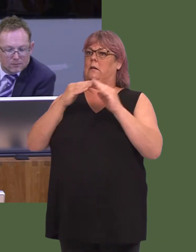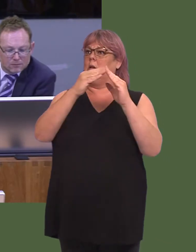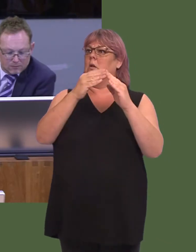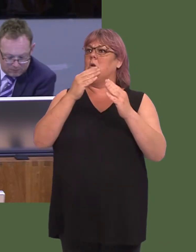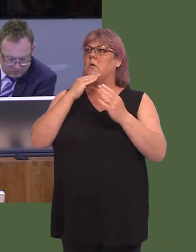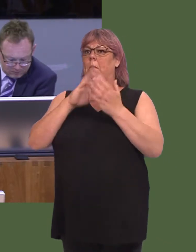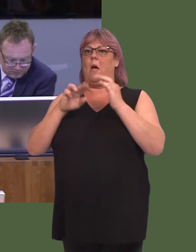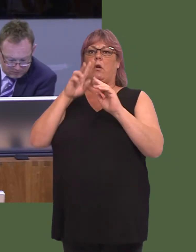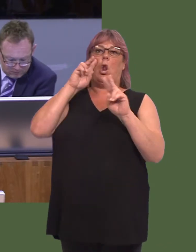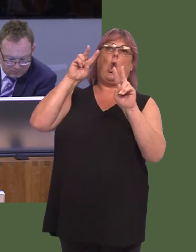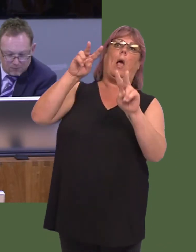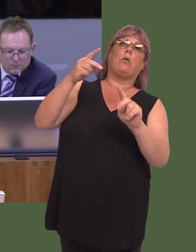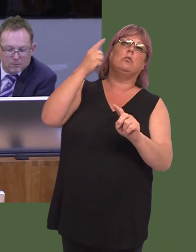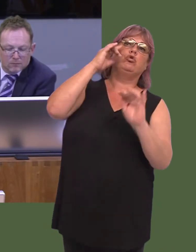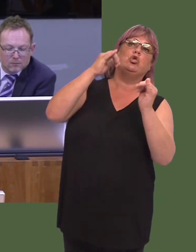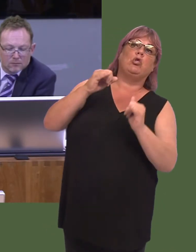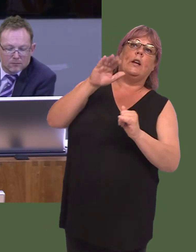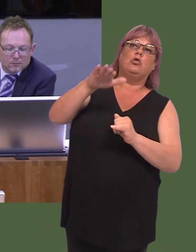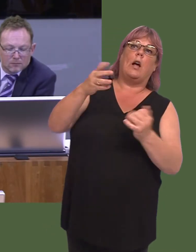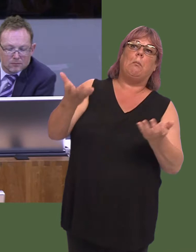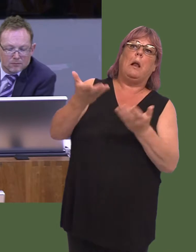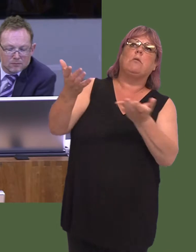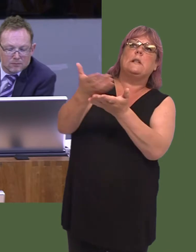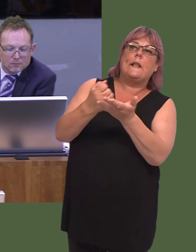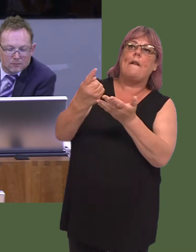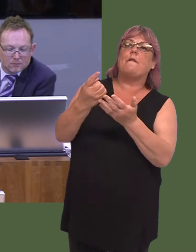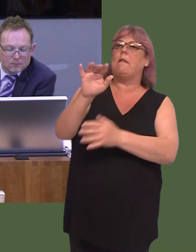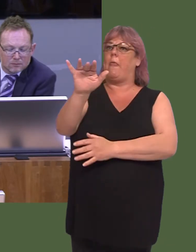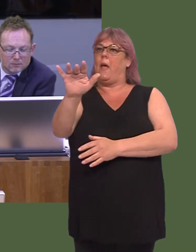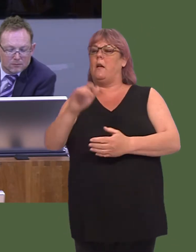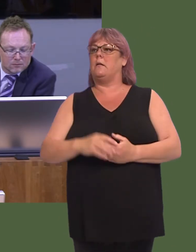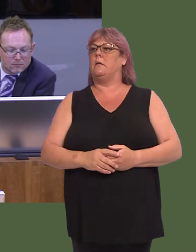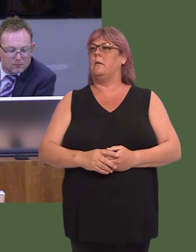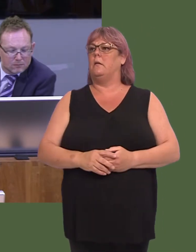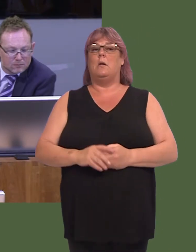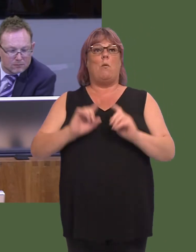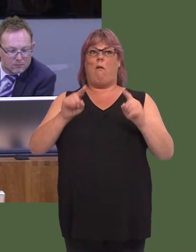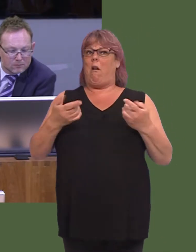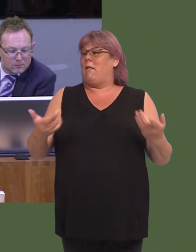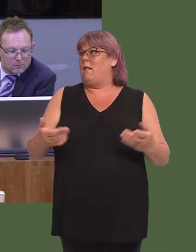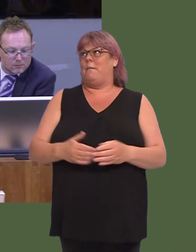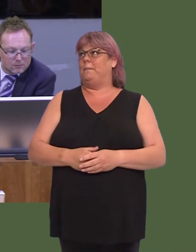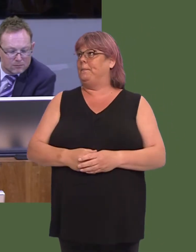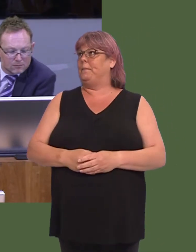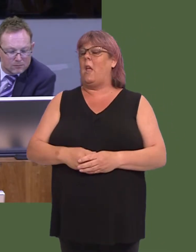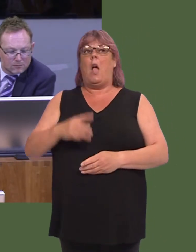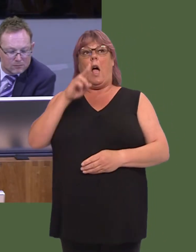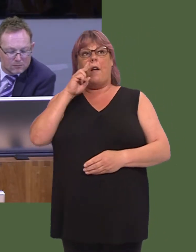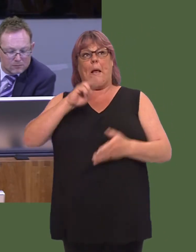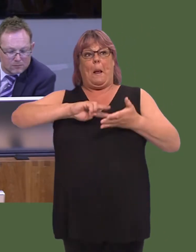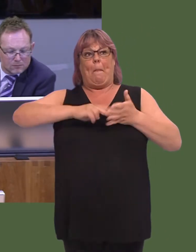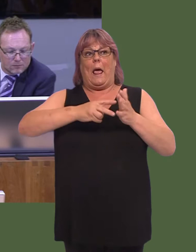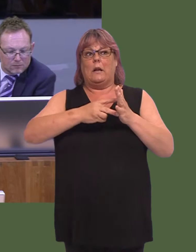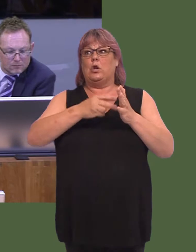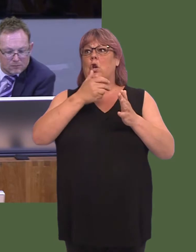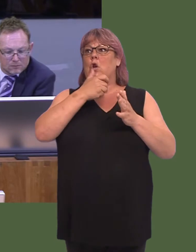houses so that the parent at home or the carer could look out and just check the kid was still safe and out there playing. We can't do this now,